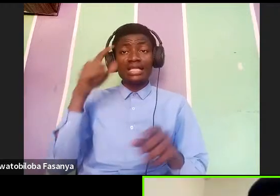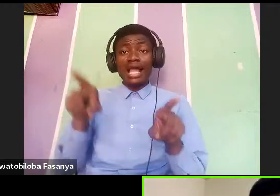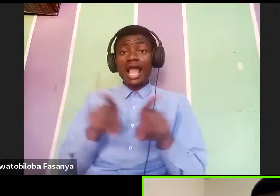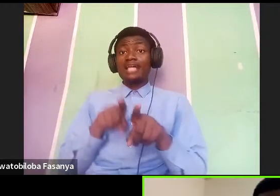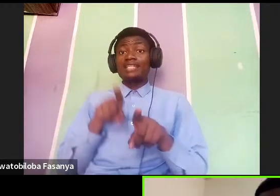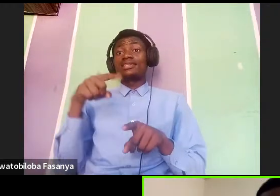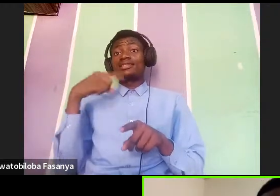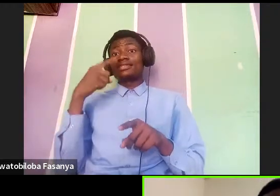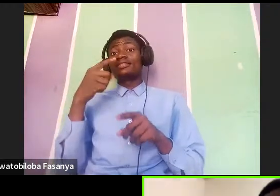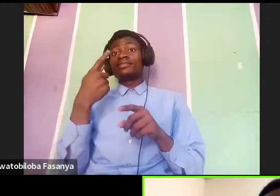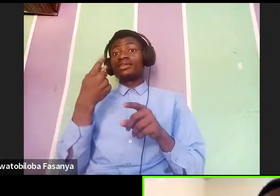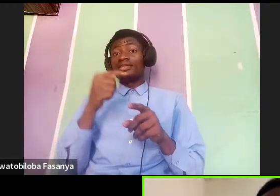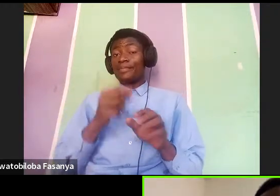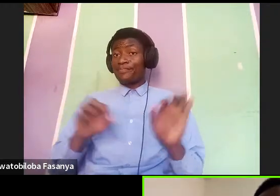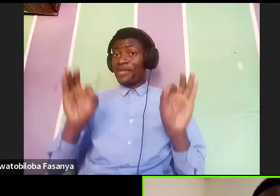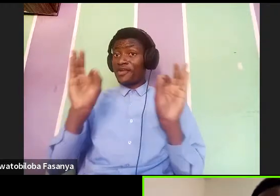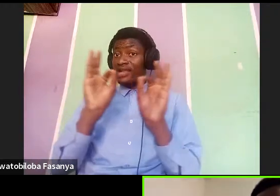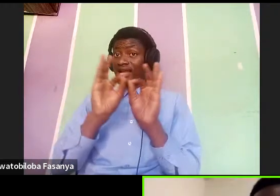work.